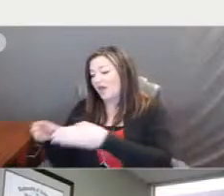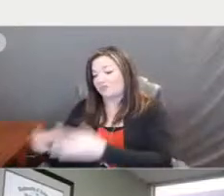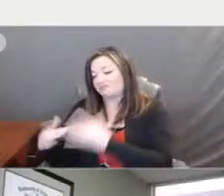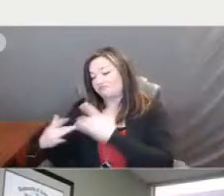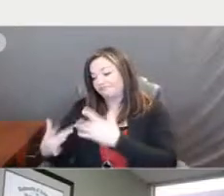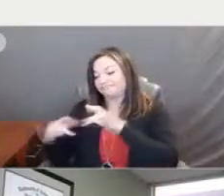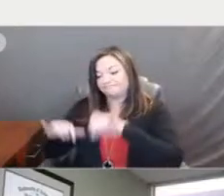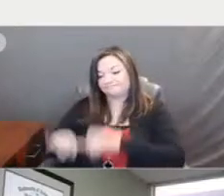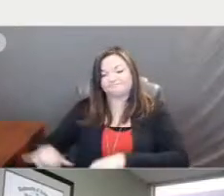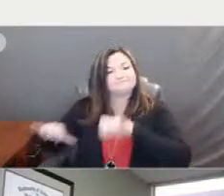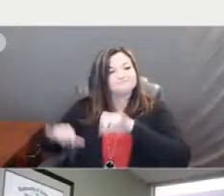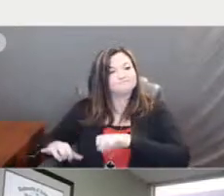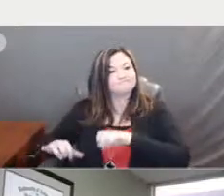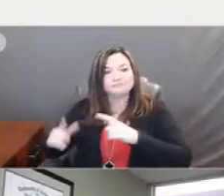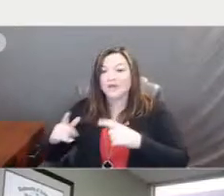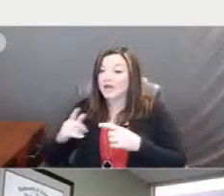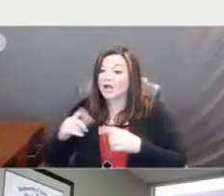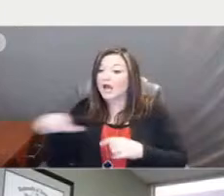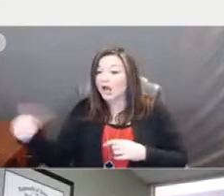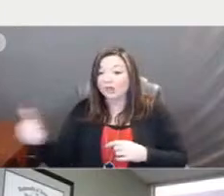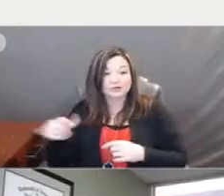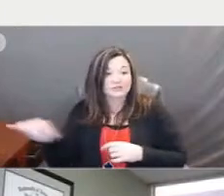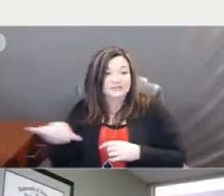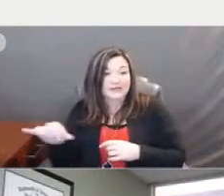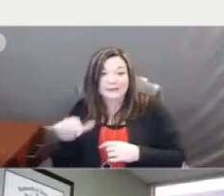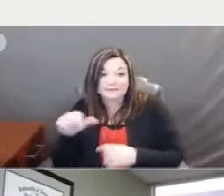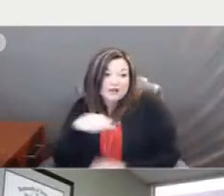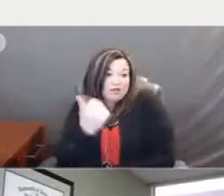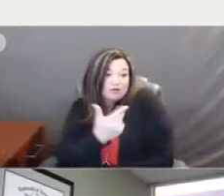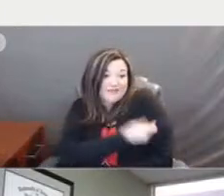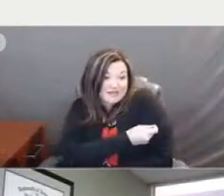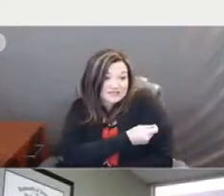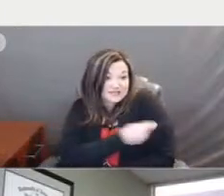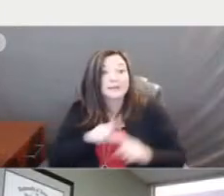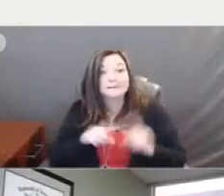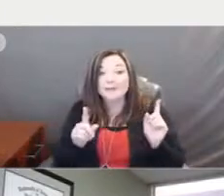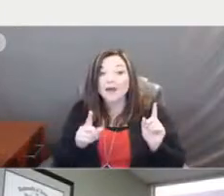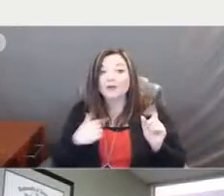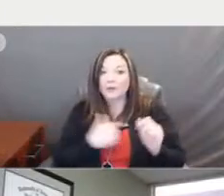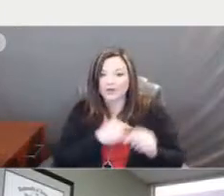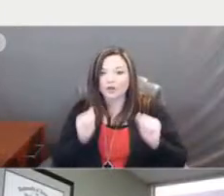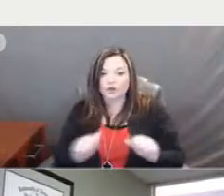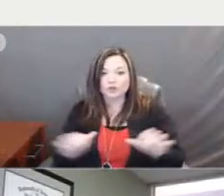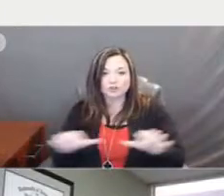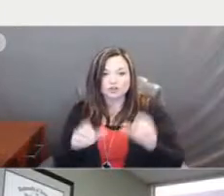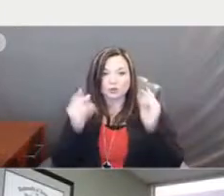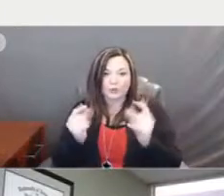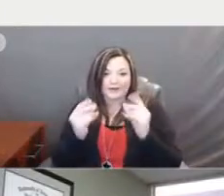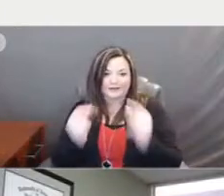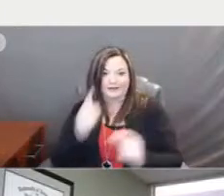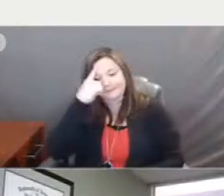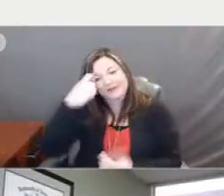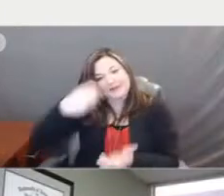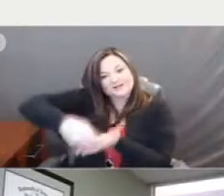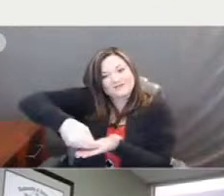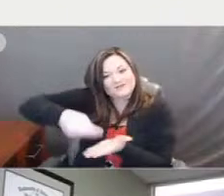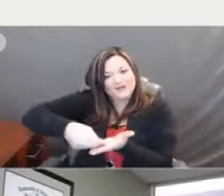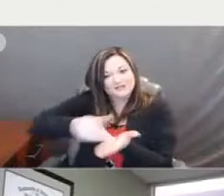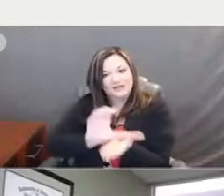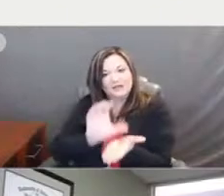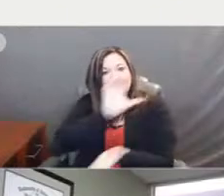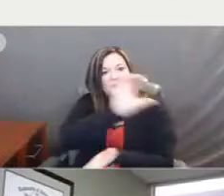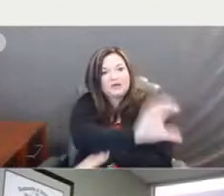taken that we do other vaccines, but we were able to do them quickly because the funding enabled